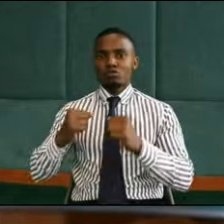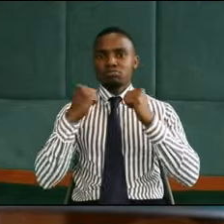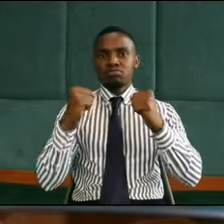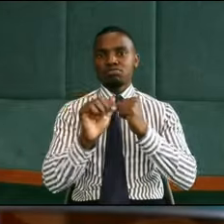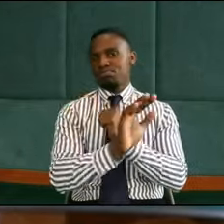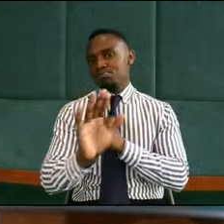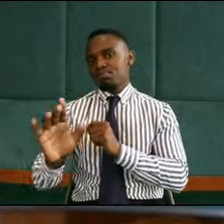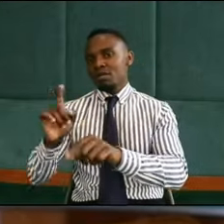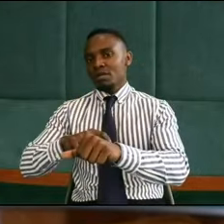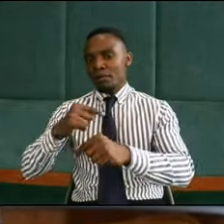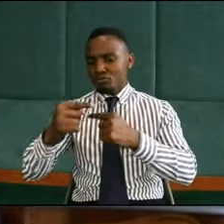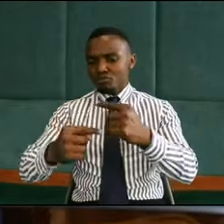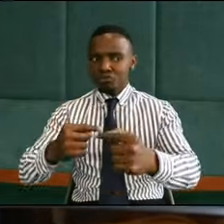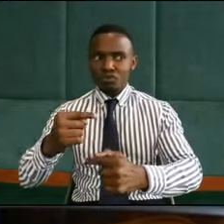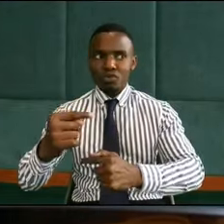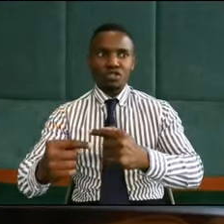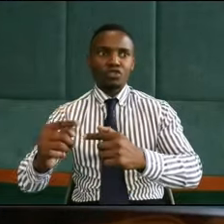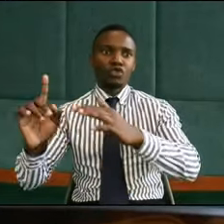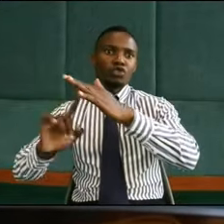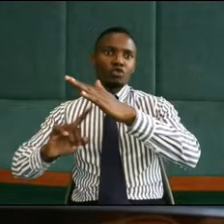they continue to minister to God.